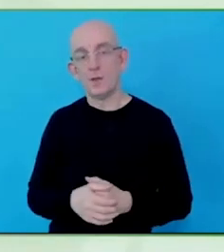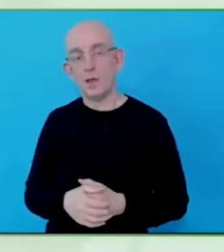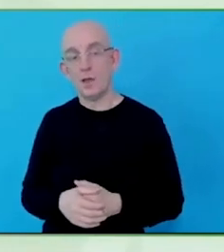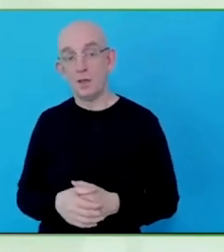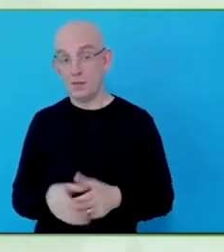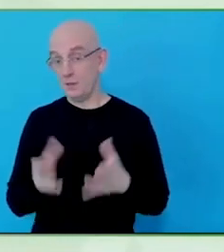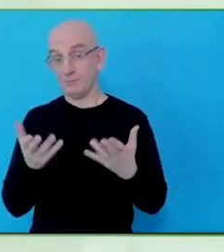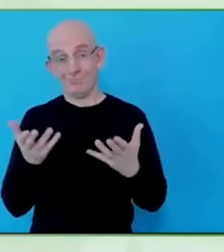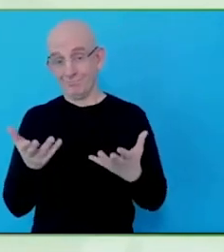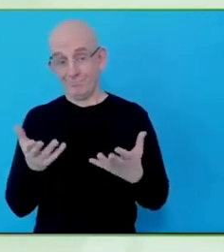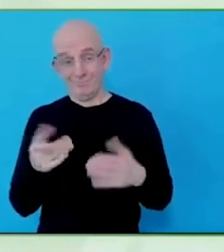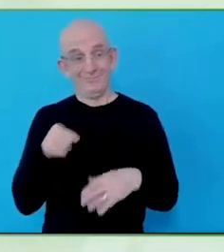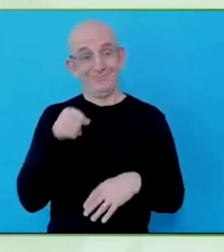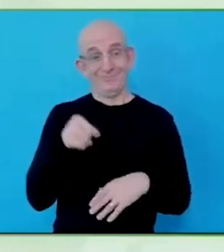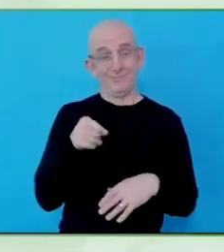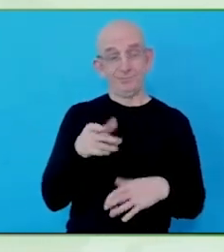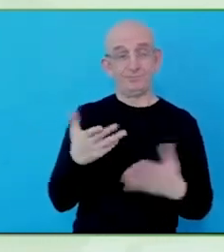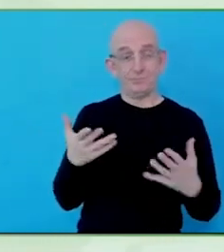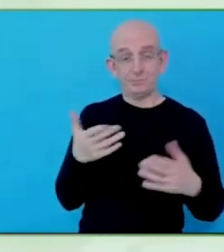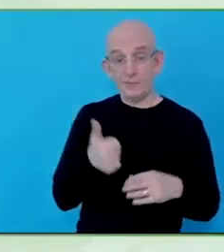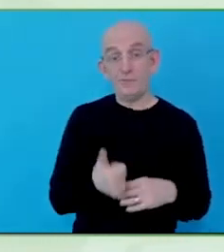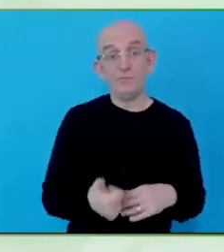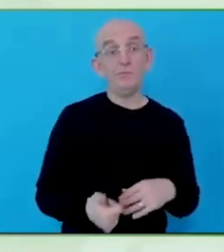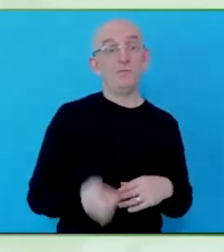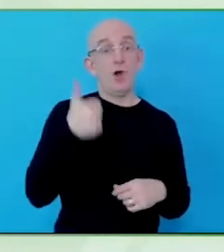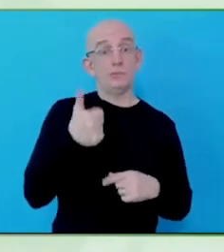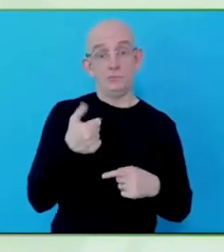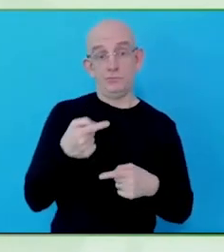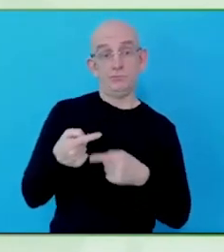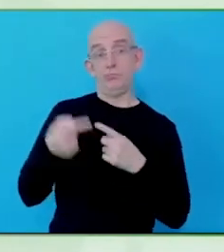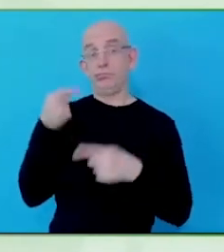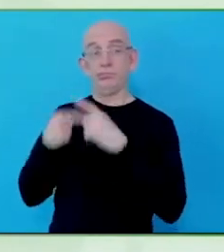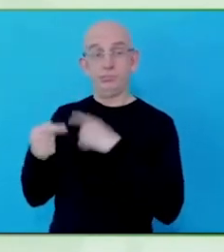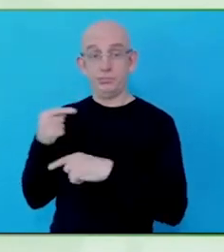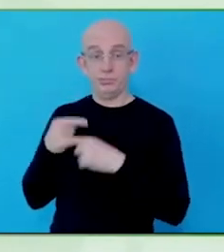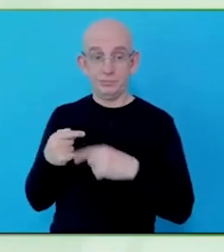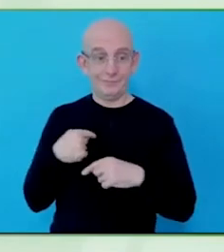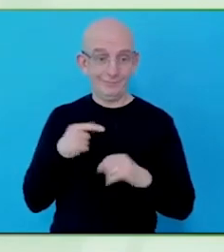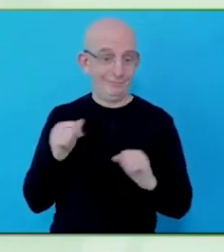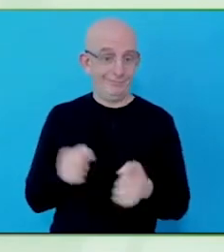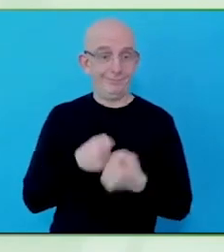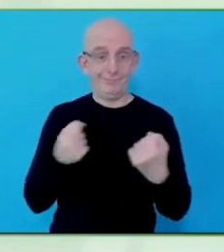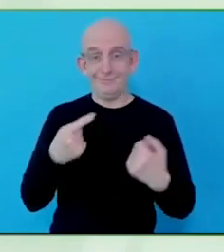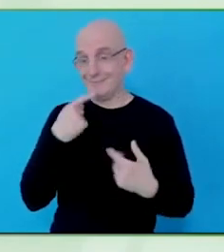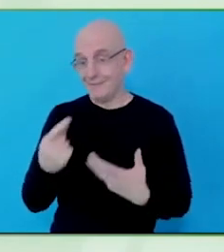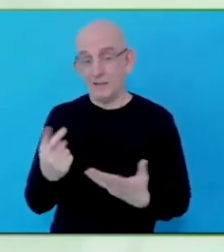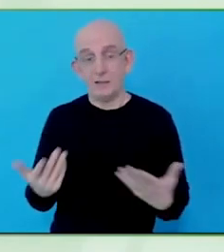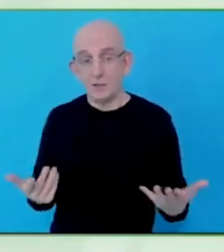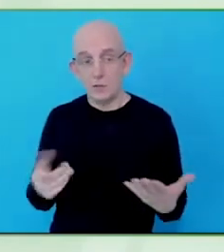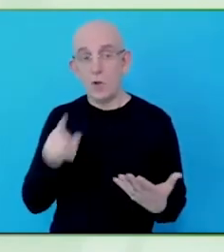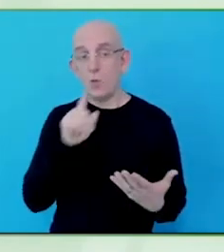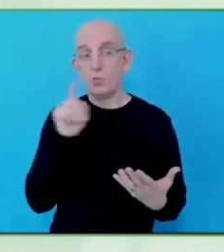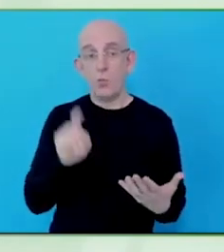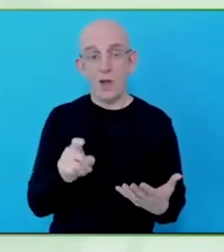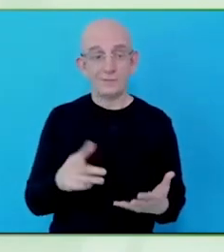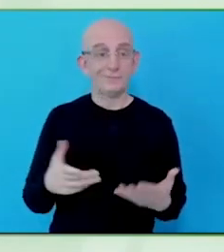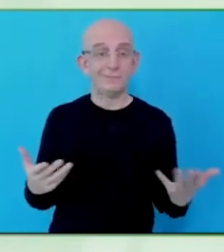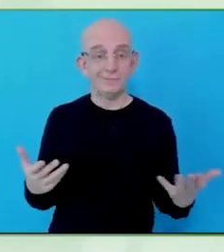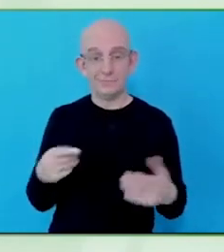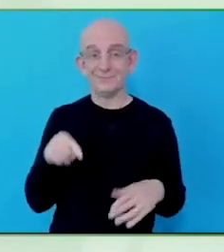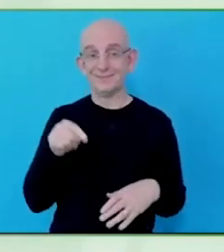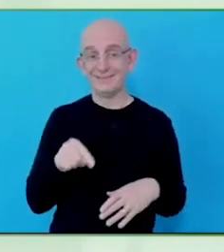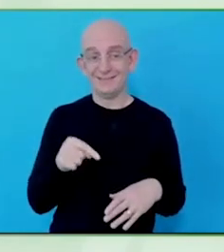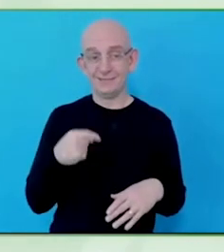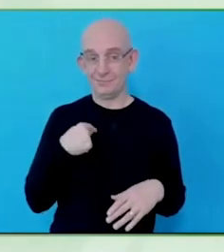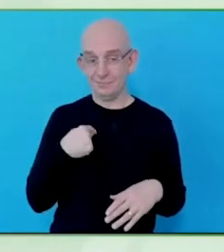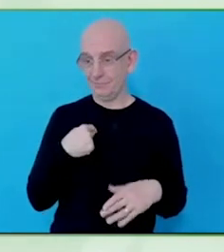think that was the first legal framework really right. Prescribing mobile accessibility requirements. So I'm not sure if the manufacturers